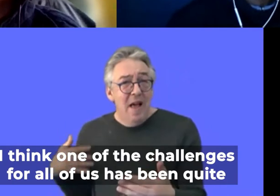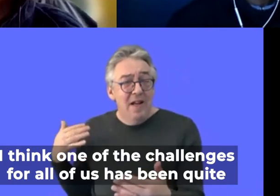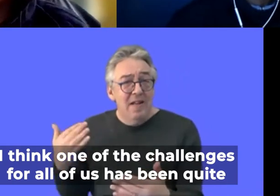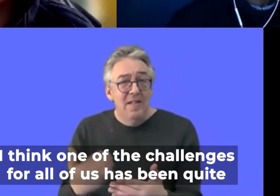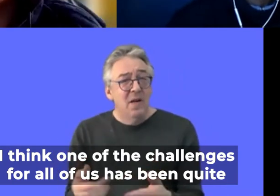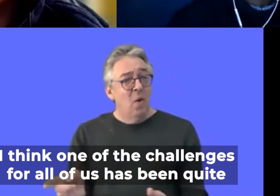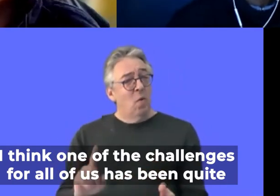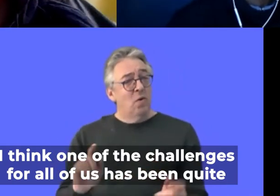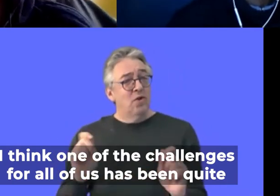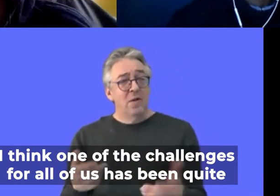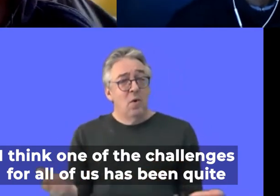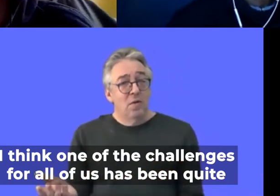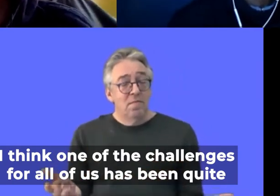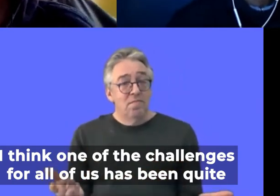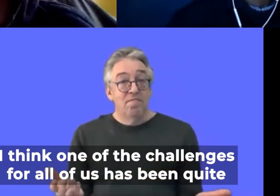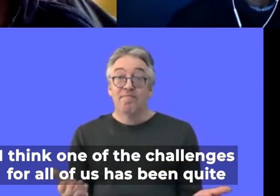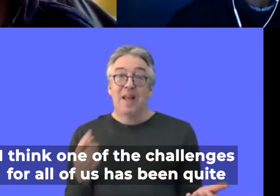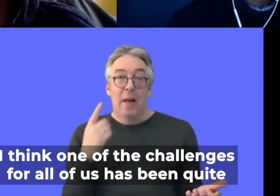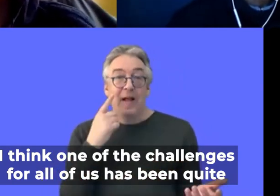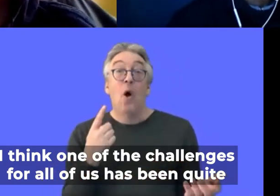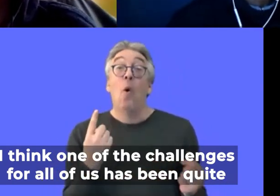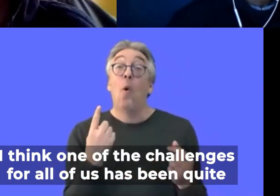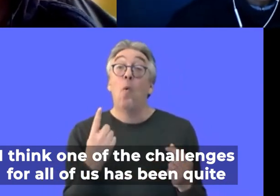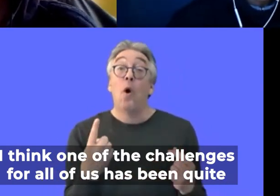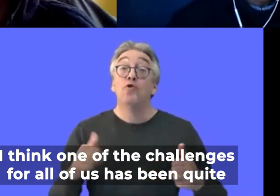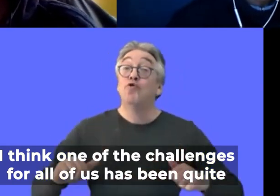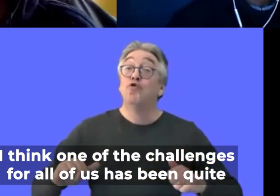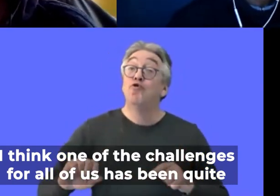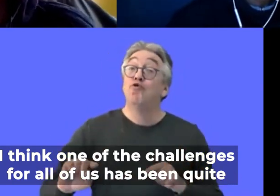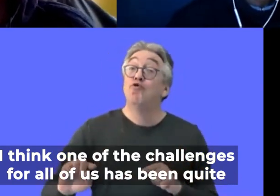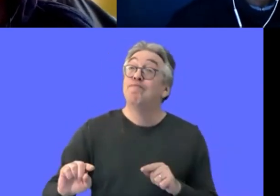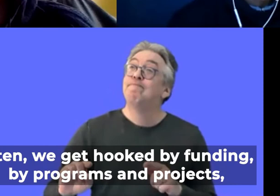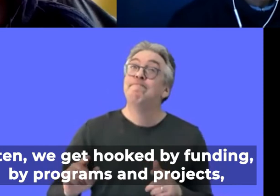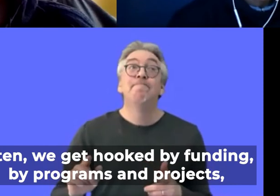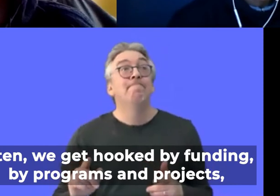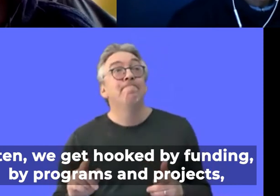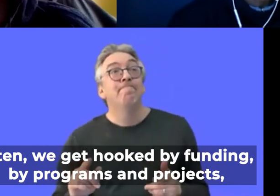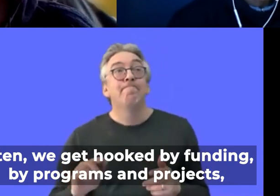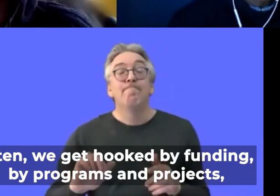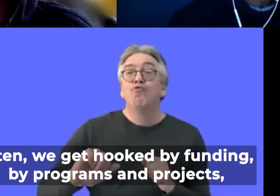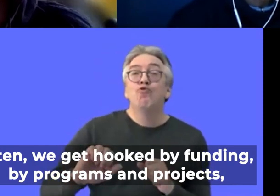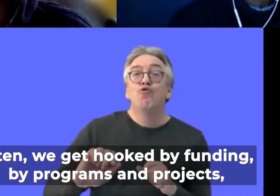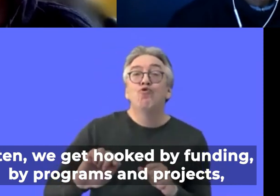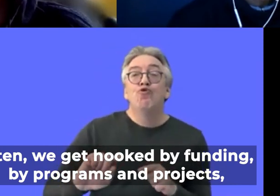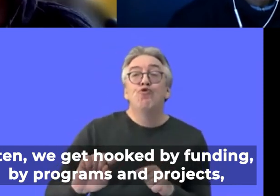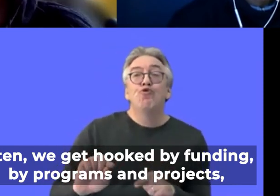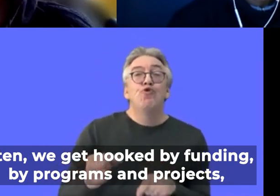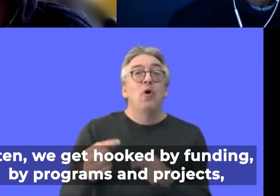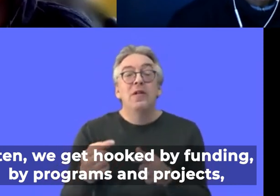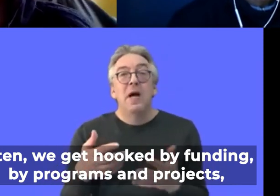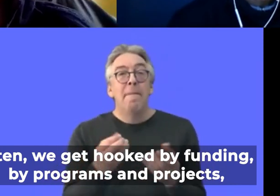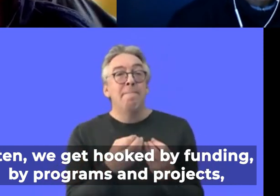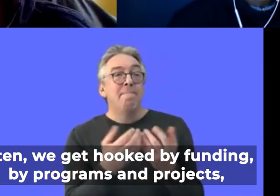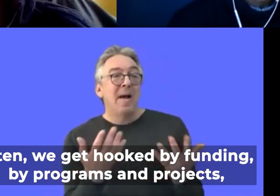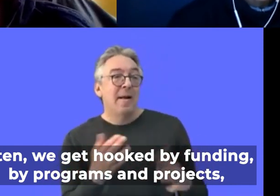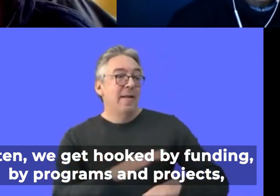of the challenges for all of us has been, quite often we get hooked by funding,